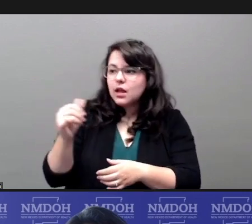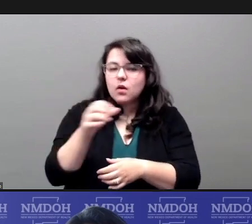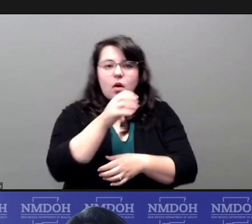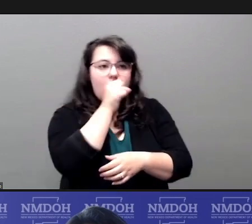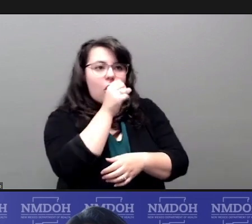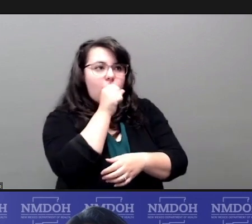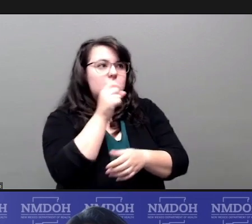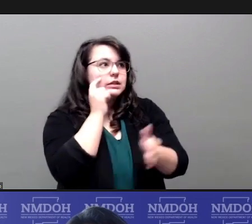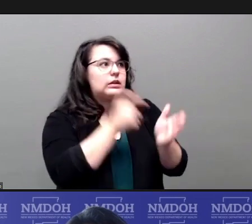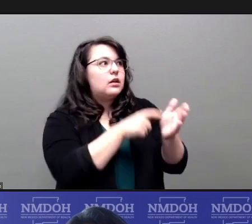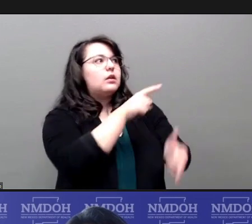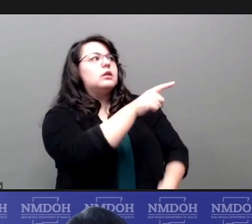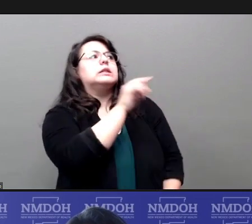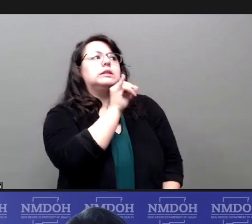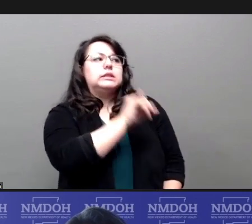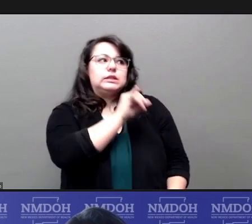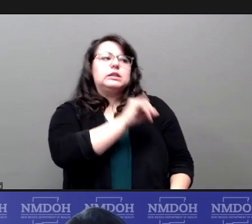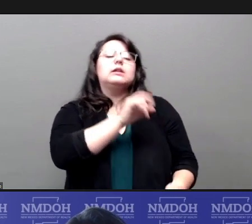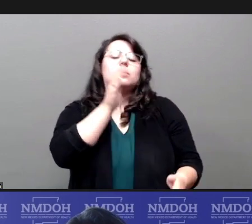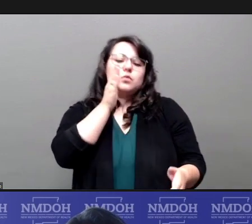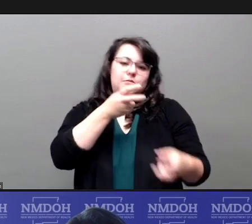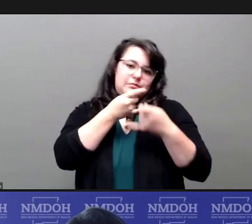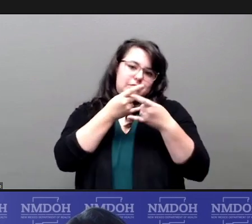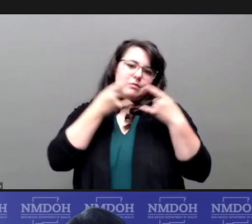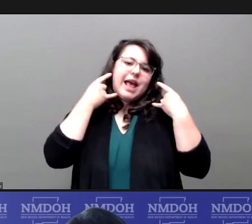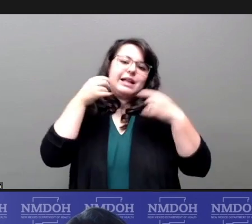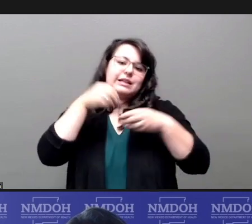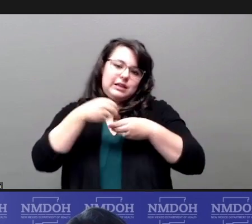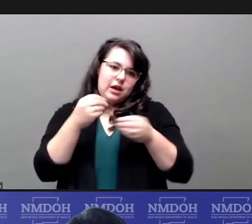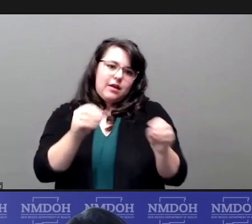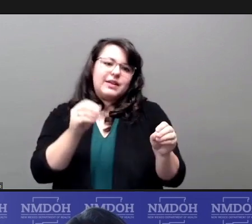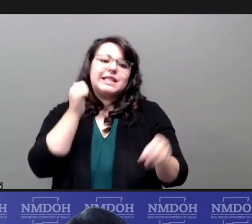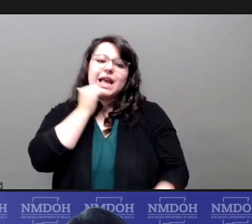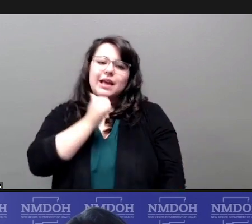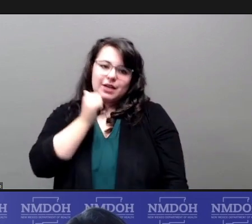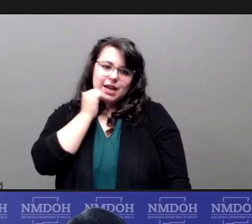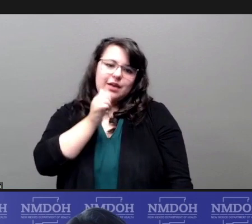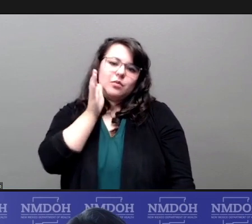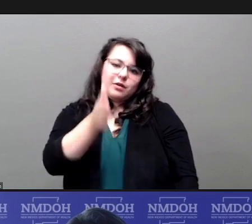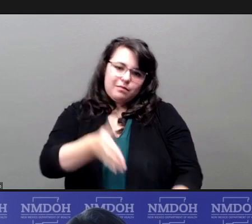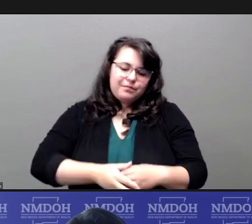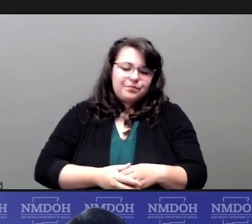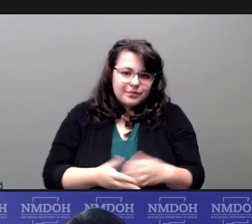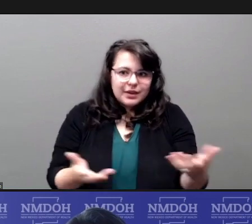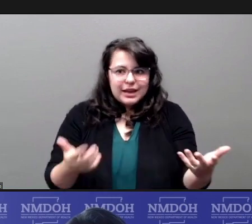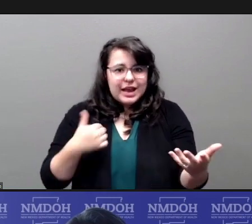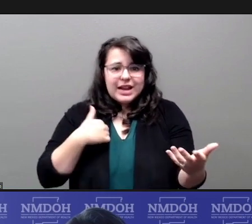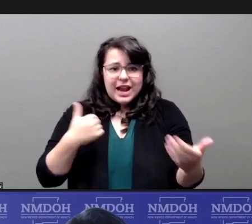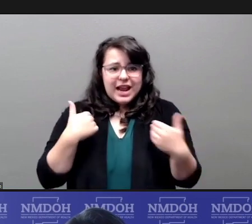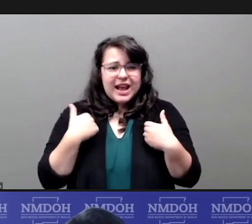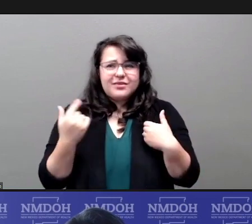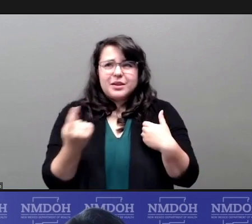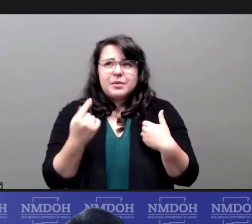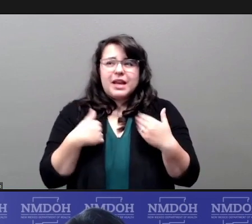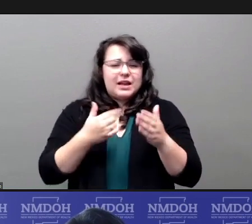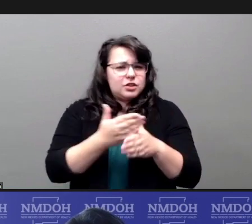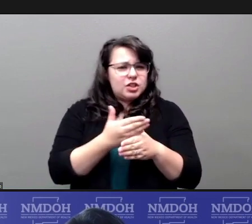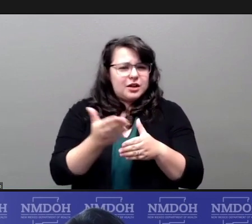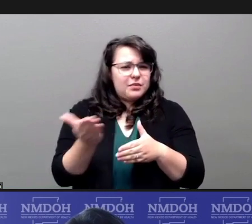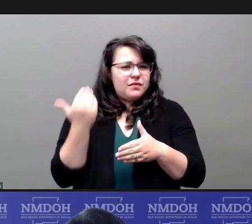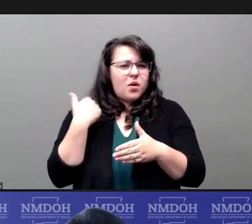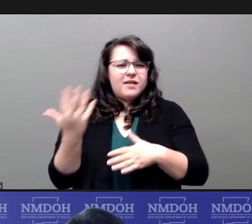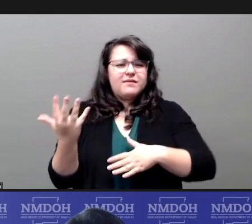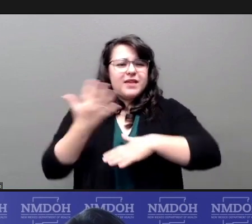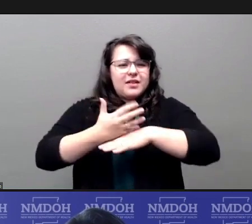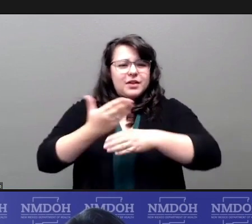masks in the office every day. I have a thing I think I've shared here before about 5 days